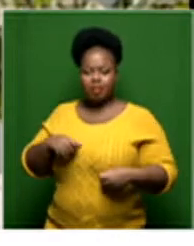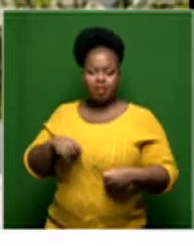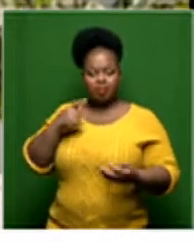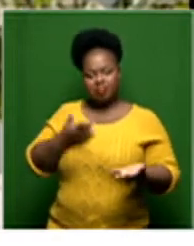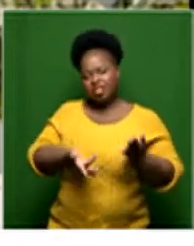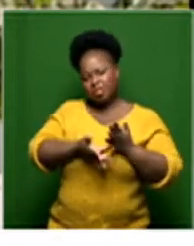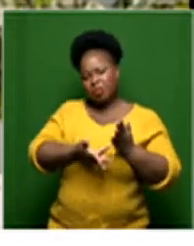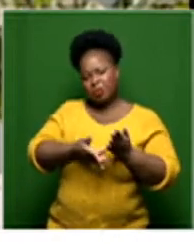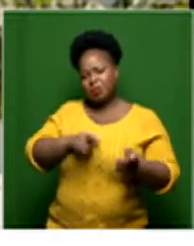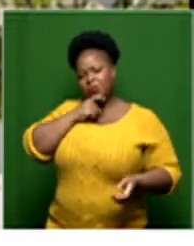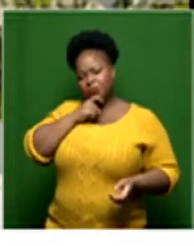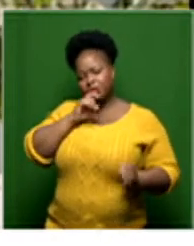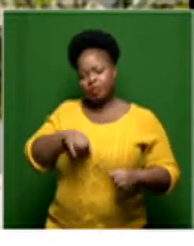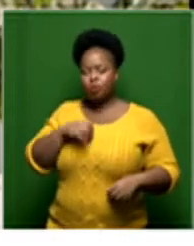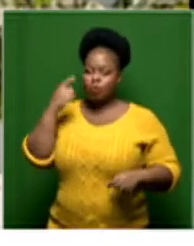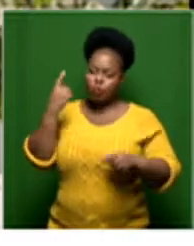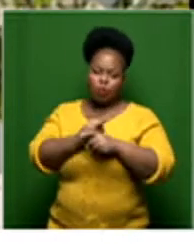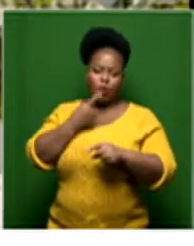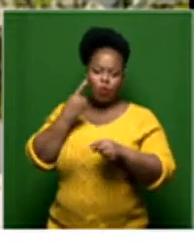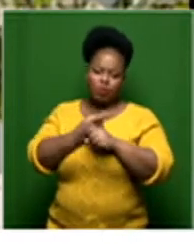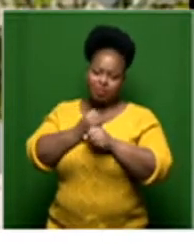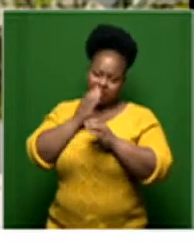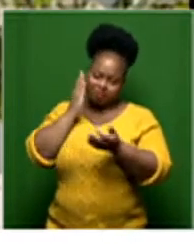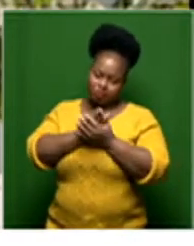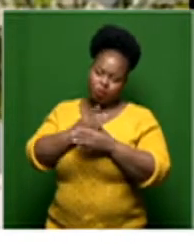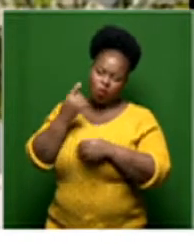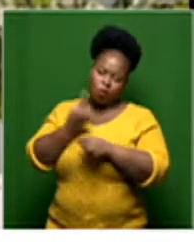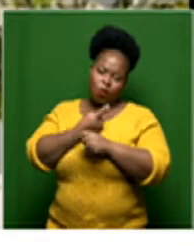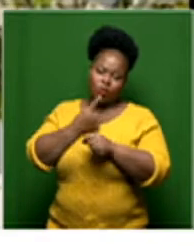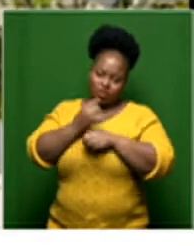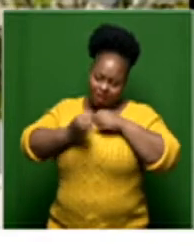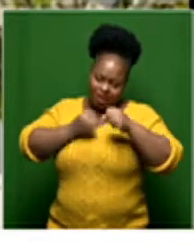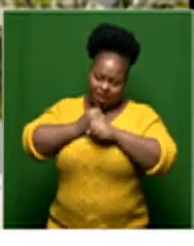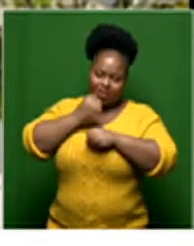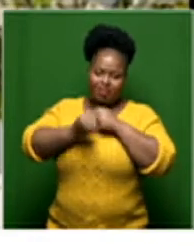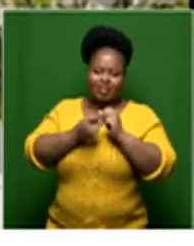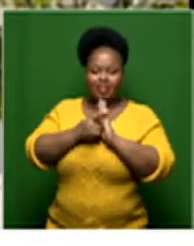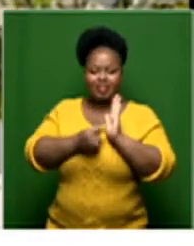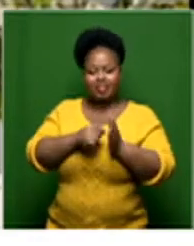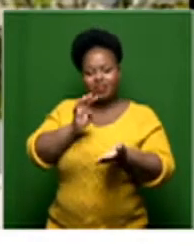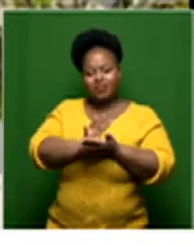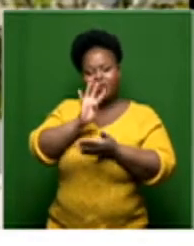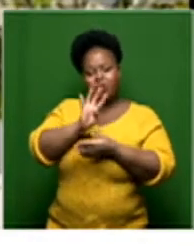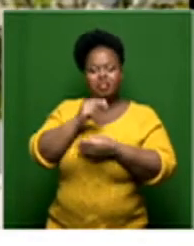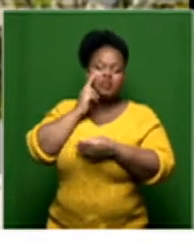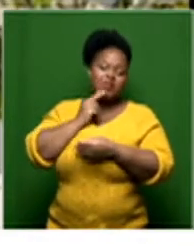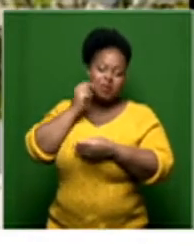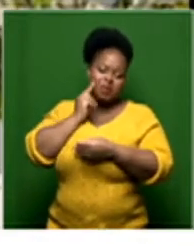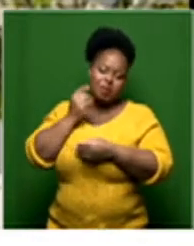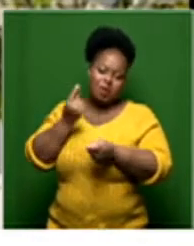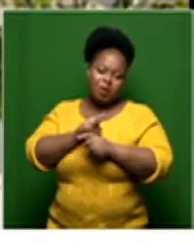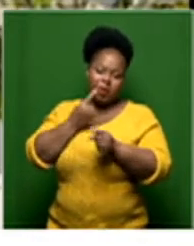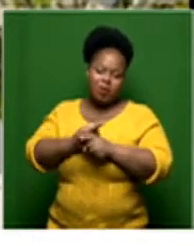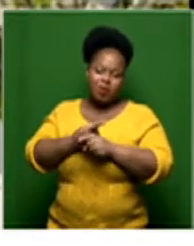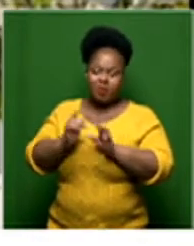of technology or whatever, she would make sure that every single year on the 14th of November, she would